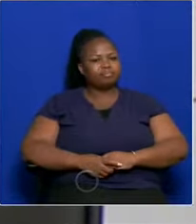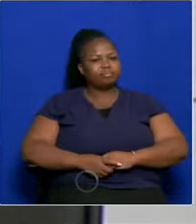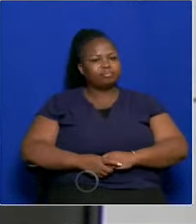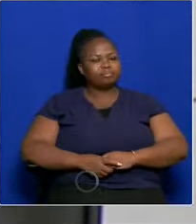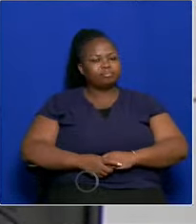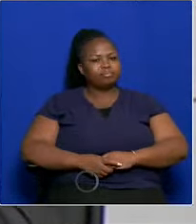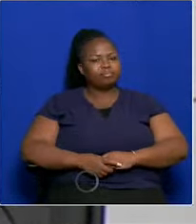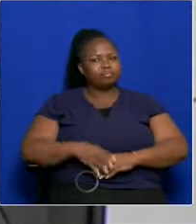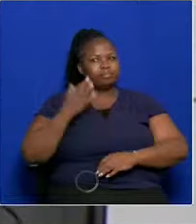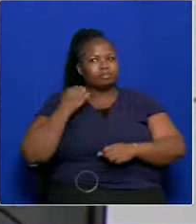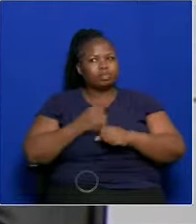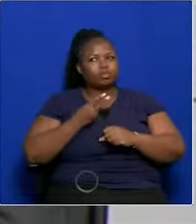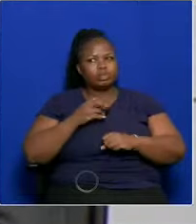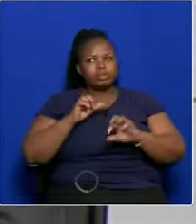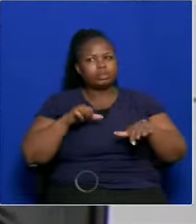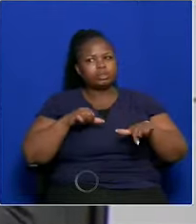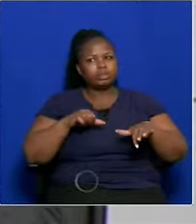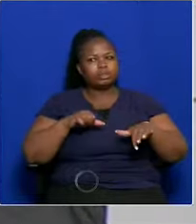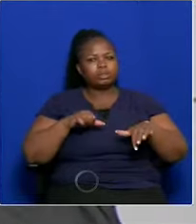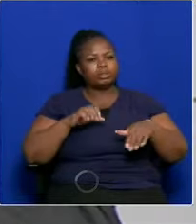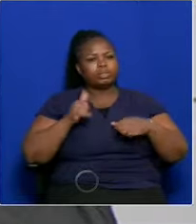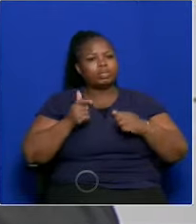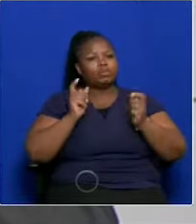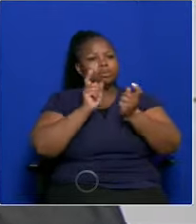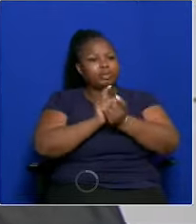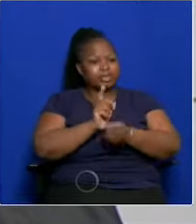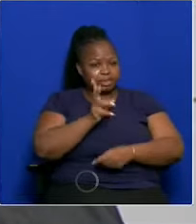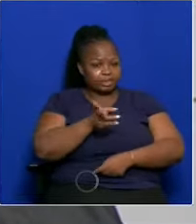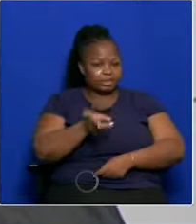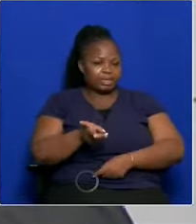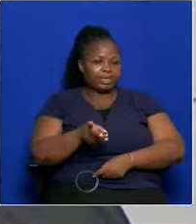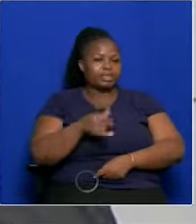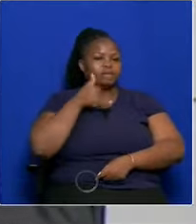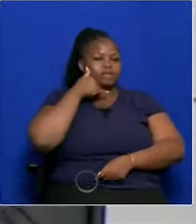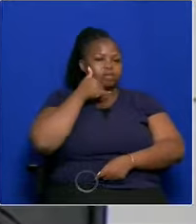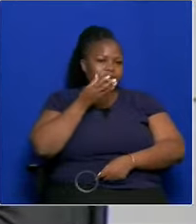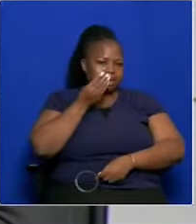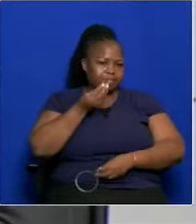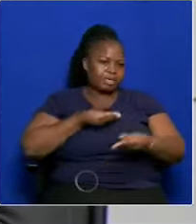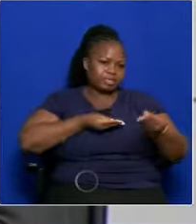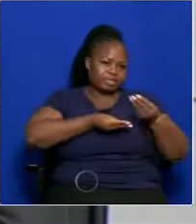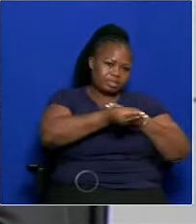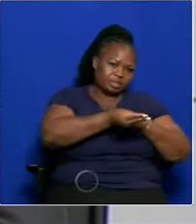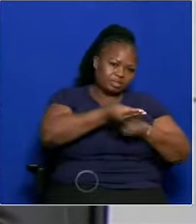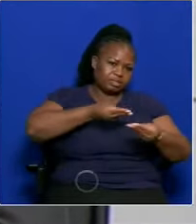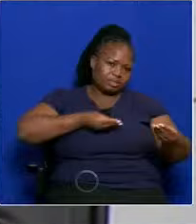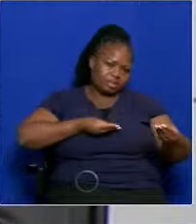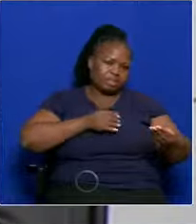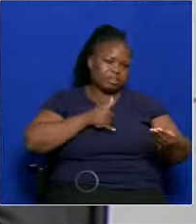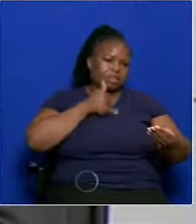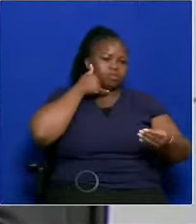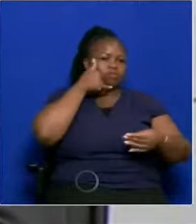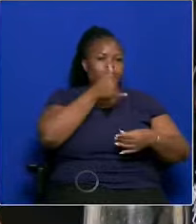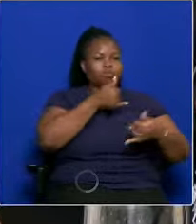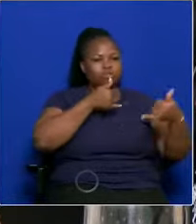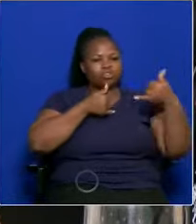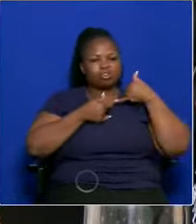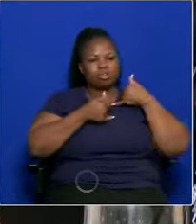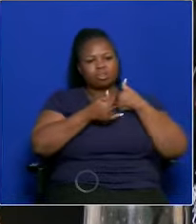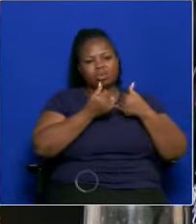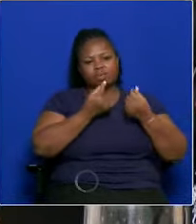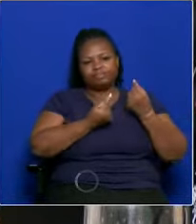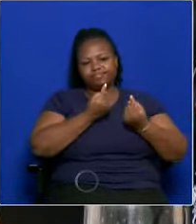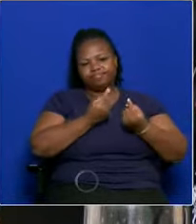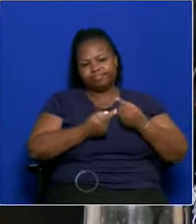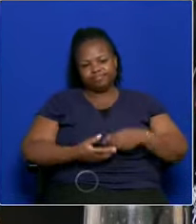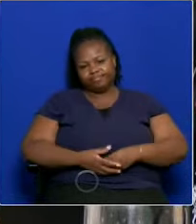2016 until we met again. We exchanged numbers, and then I think then we phoned each other. When you say